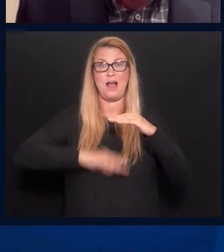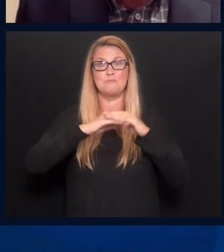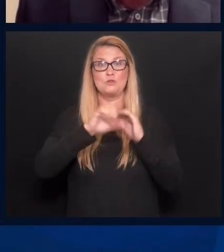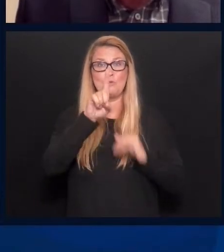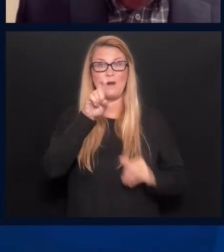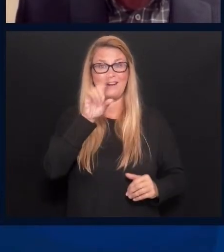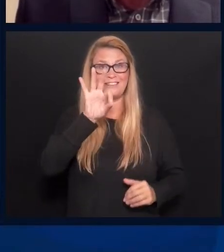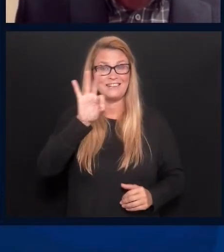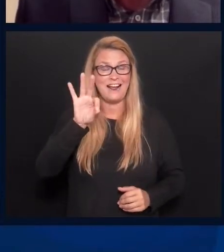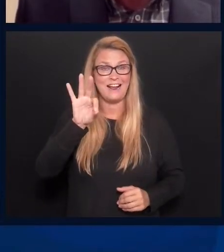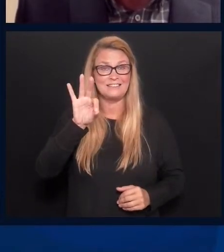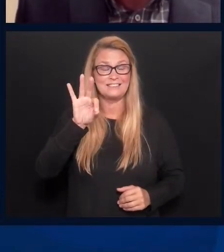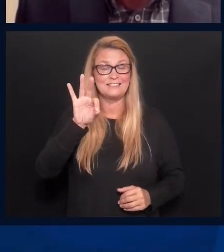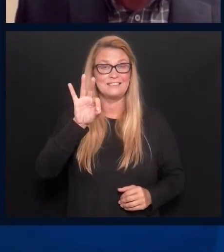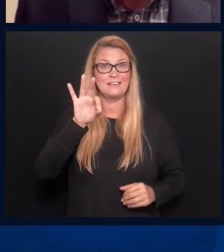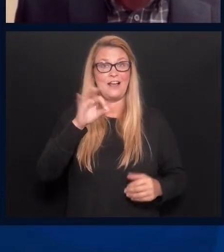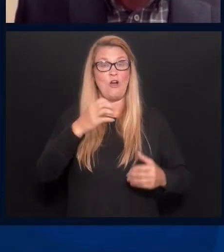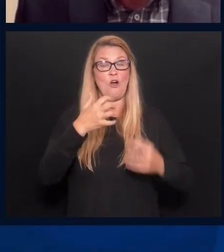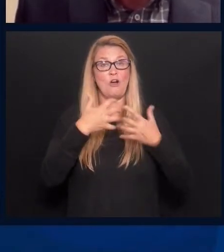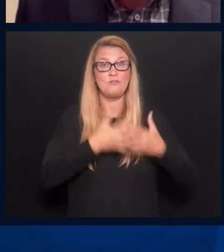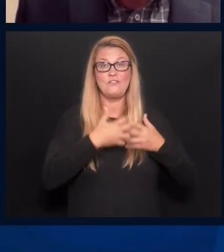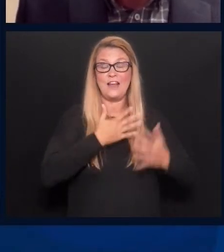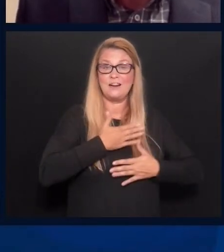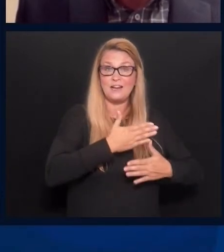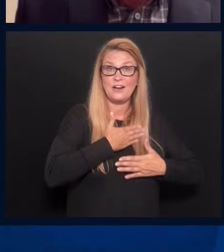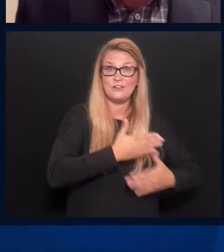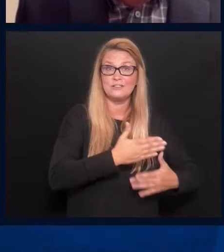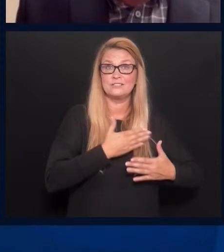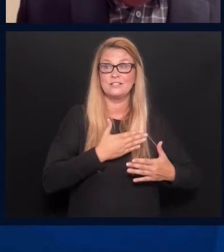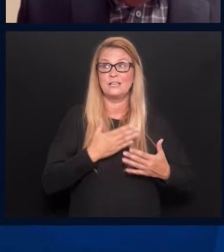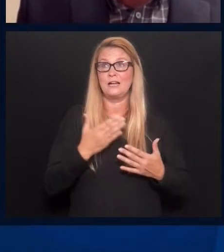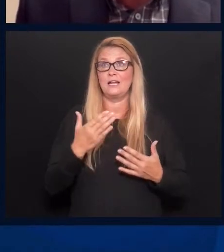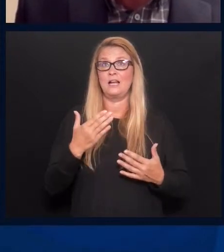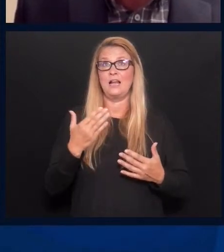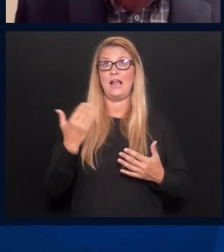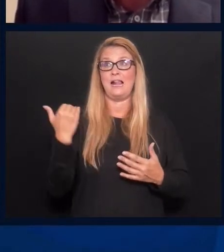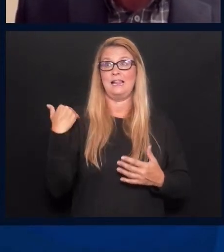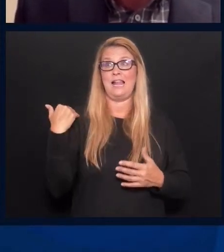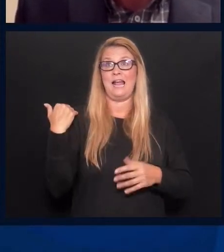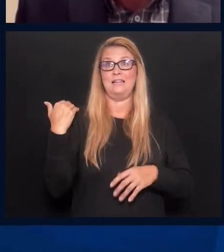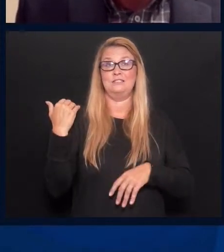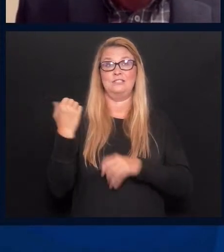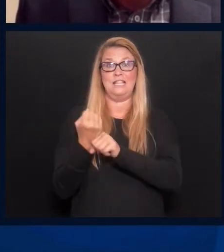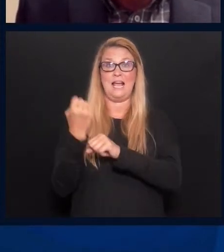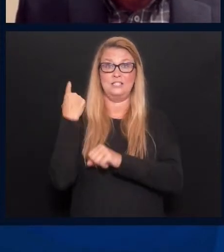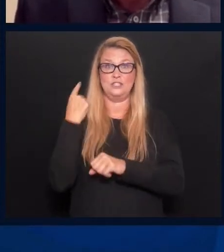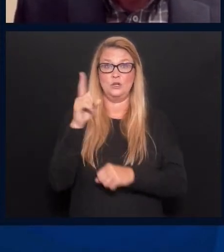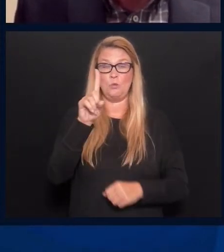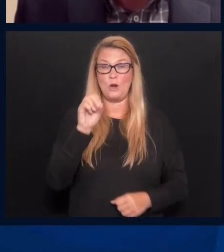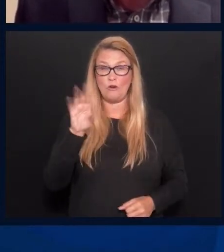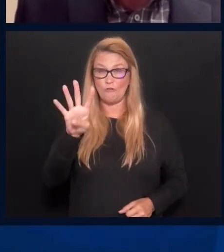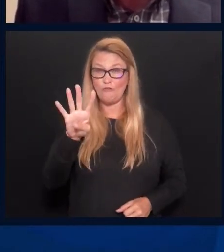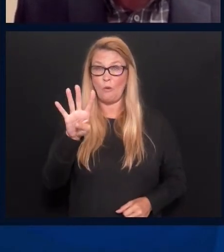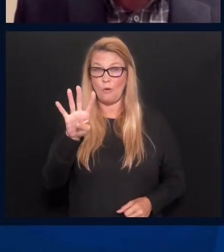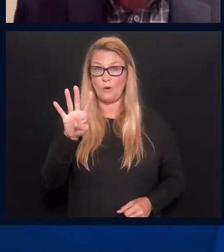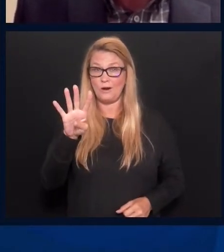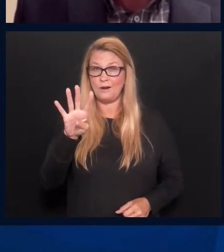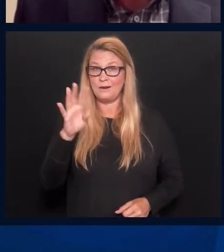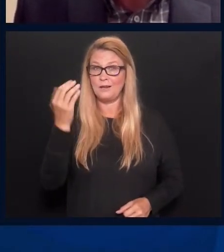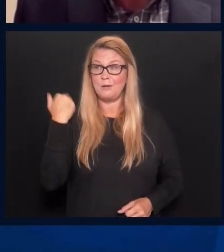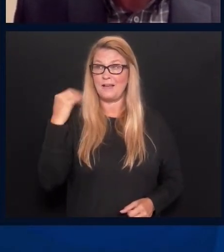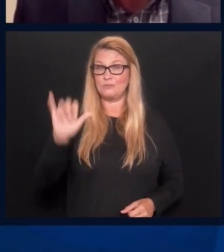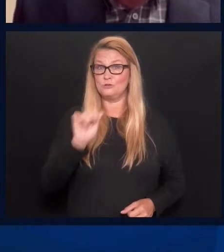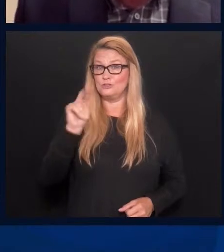109 on ventilators. And in the last surge, our peak was 104 on January